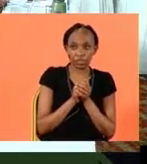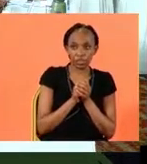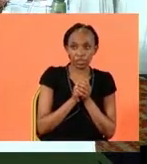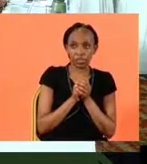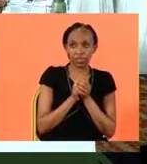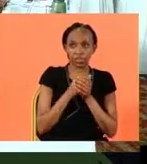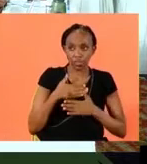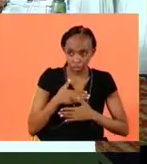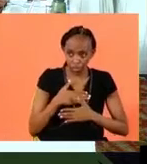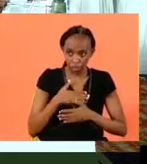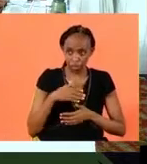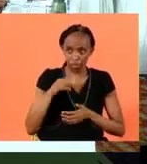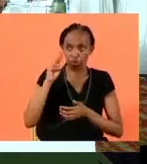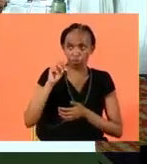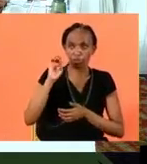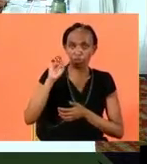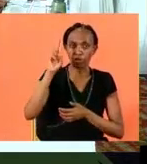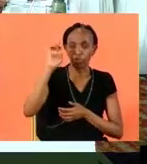the Honorable Emmanuel.